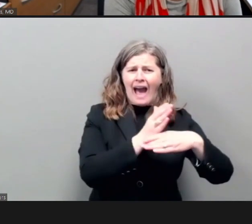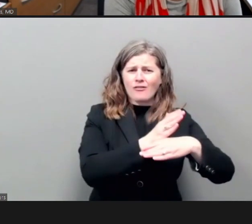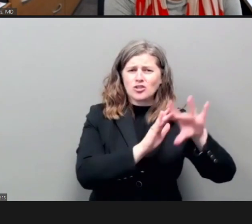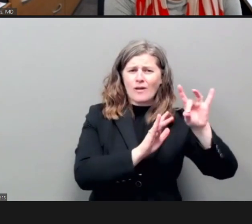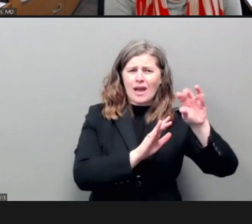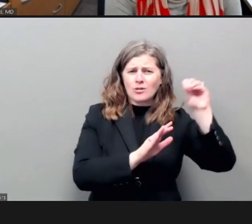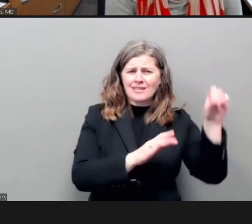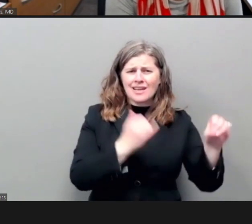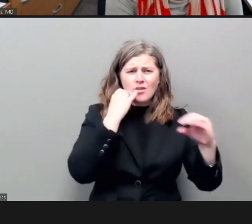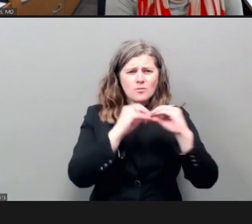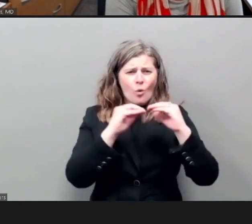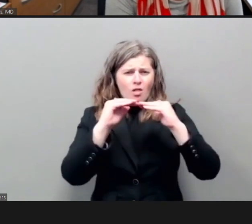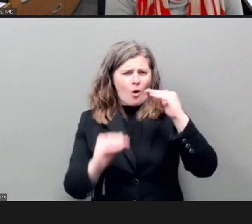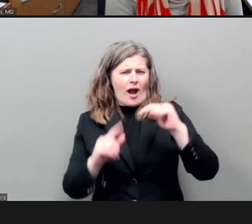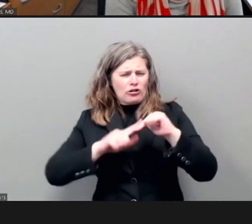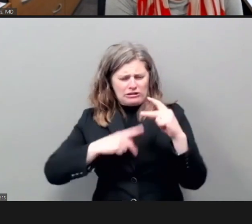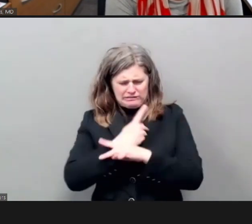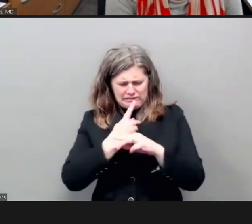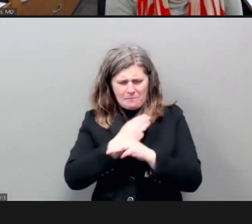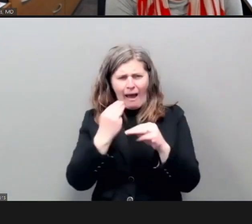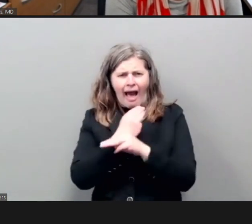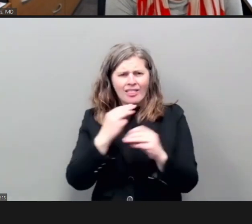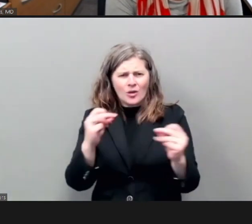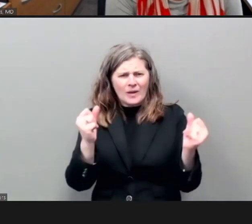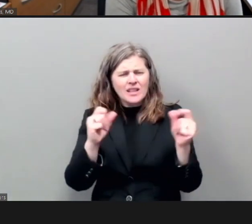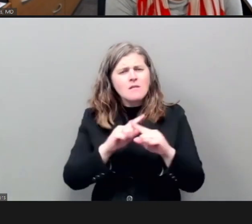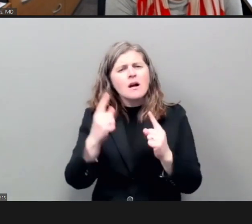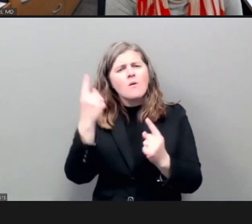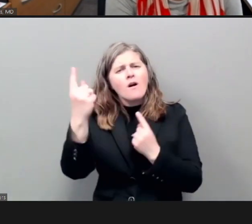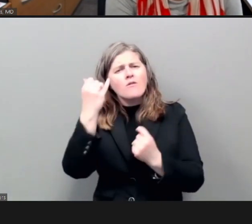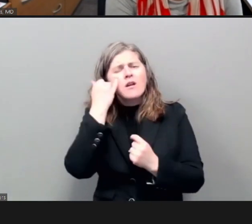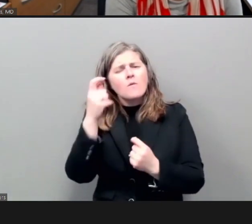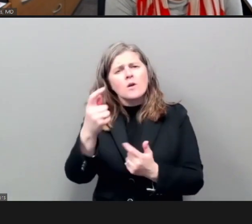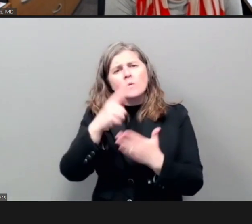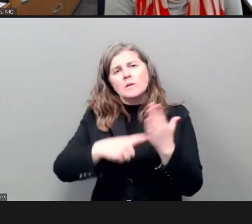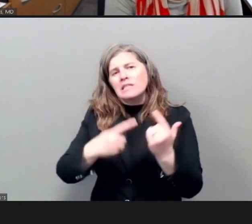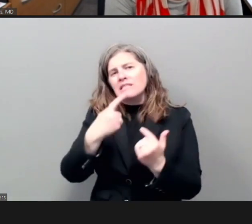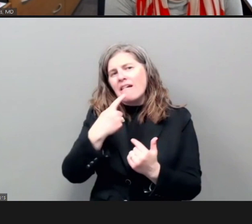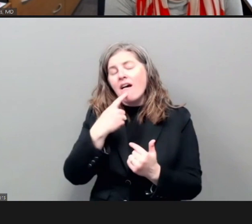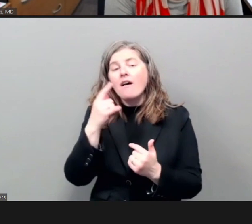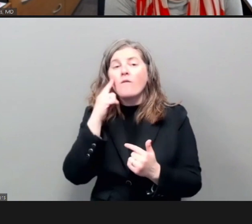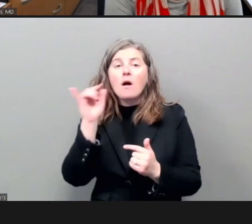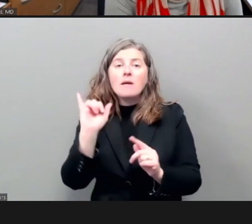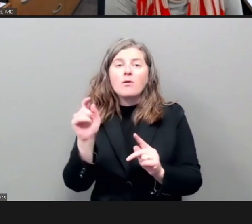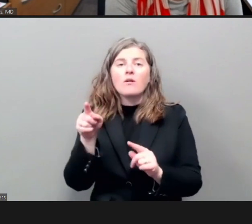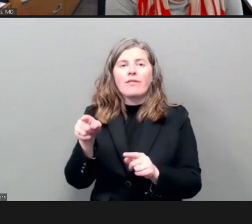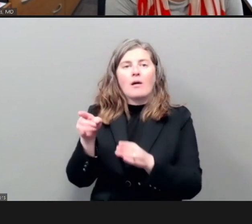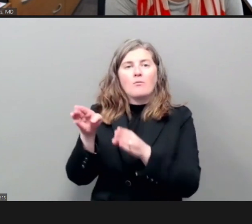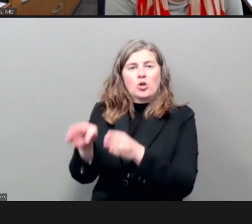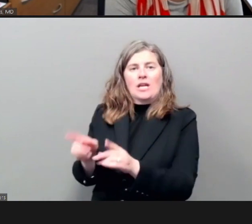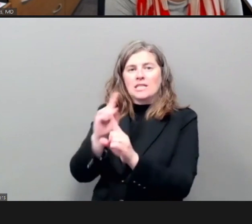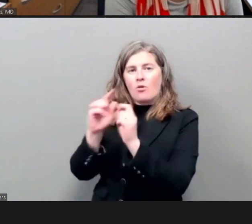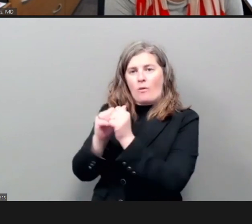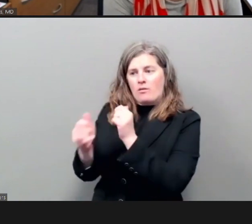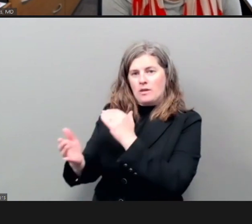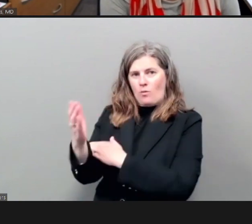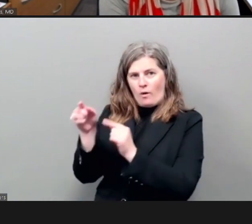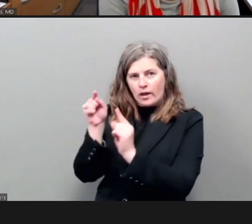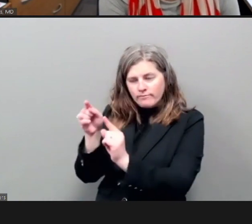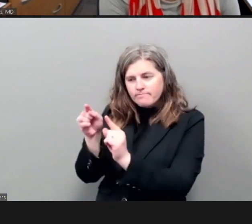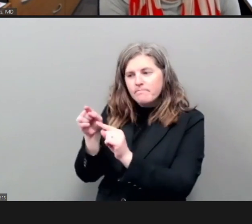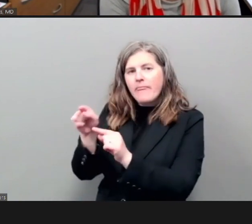I couldn't do the math that quickly. But I wondered what you'd say to people such as the person I spoke with earlier today who